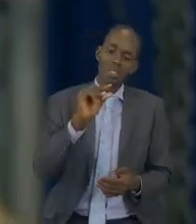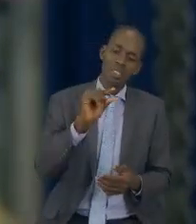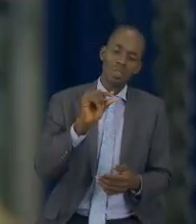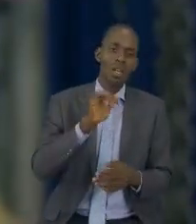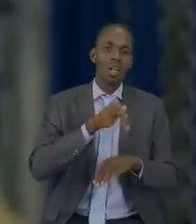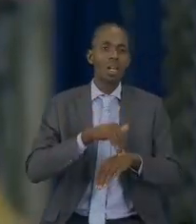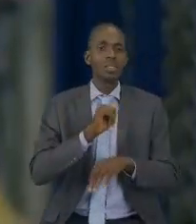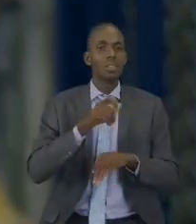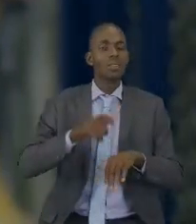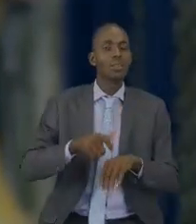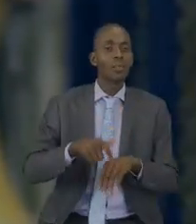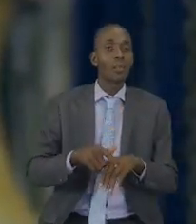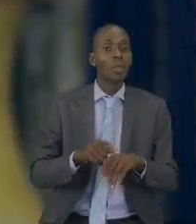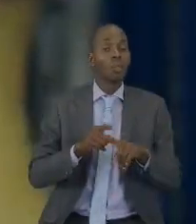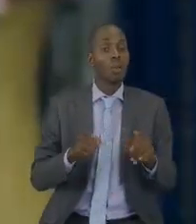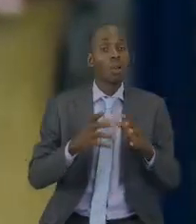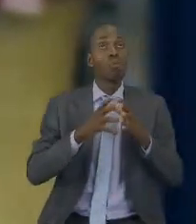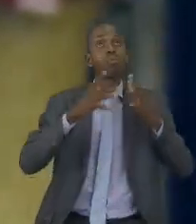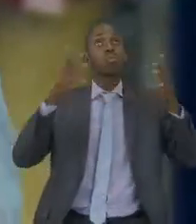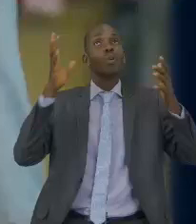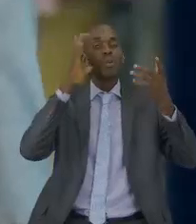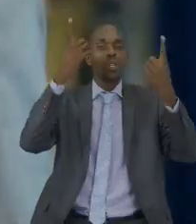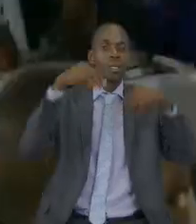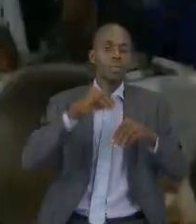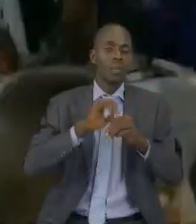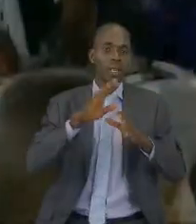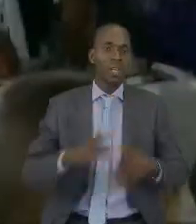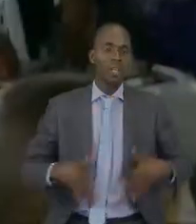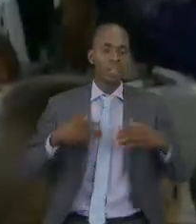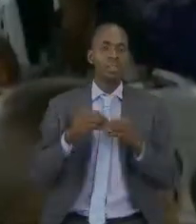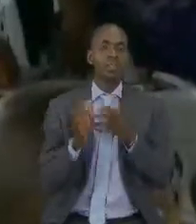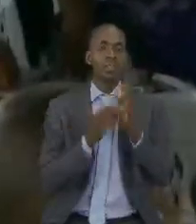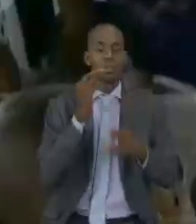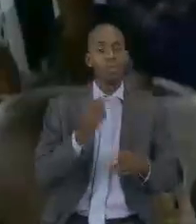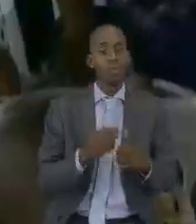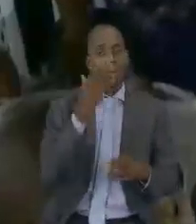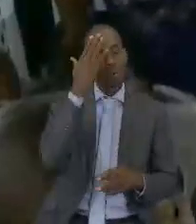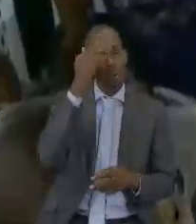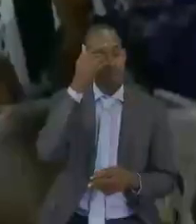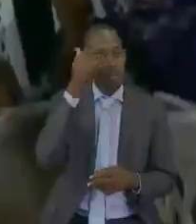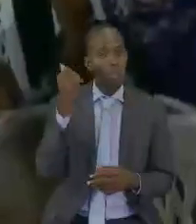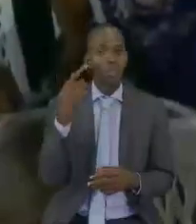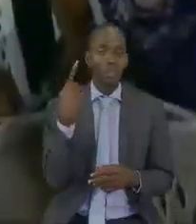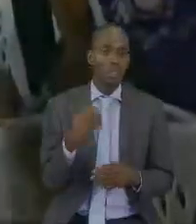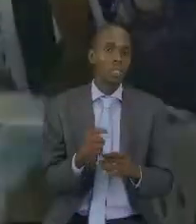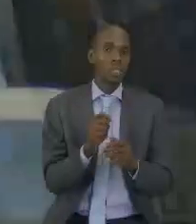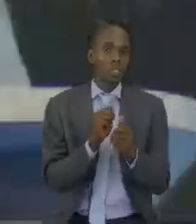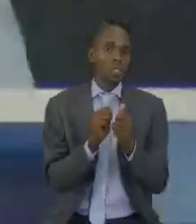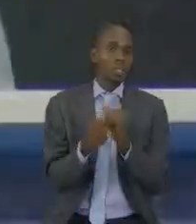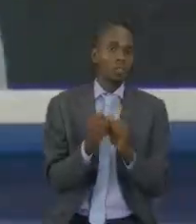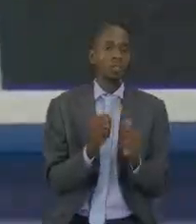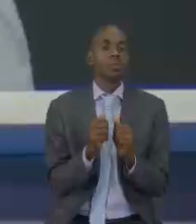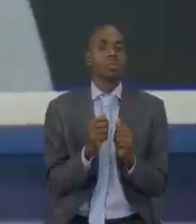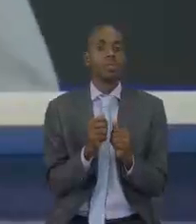time, abundance will come in your life. Because there is sure